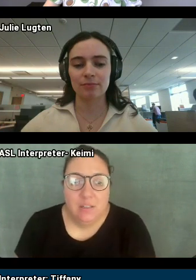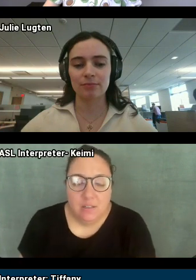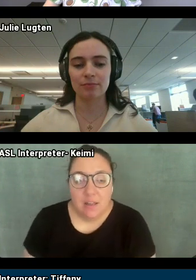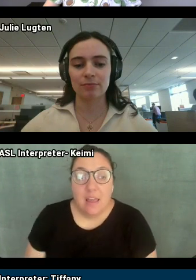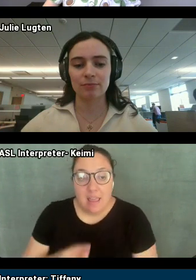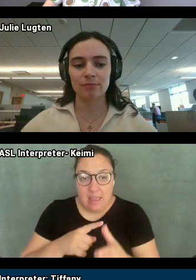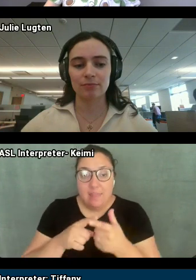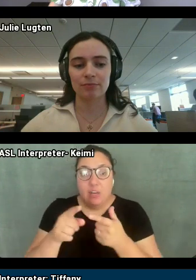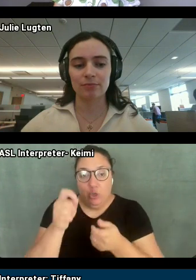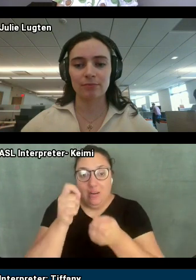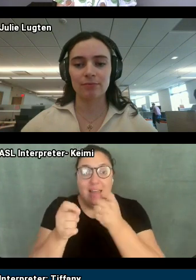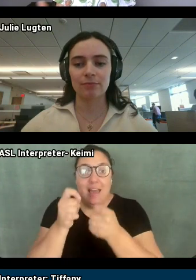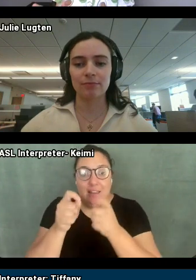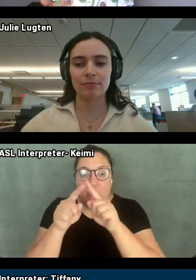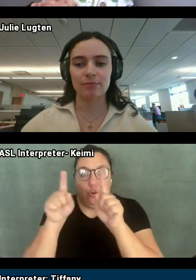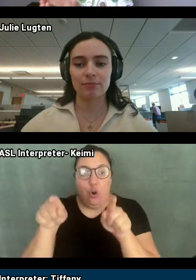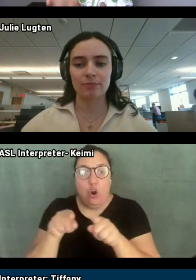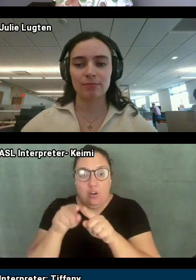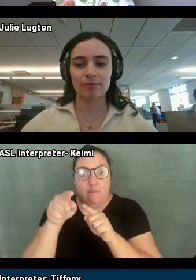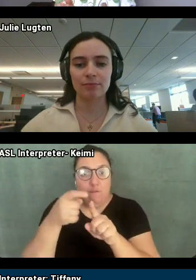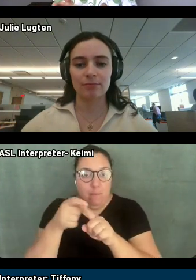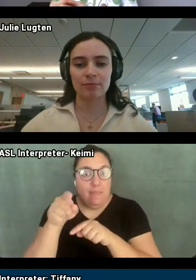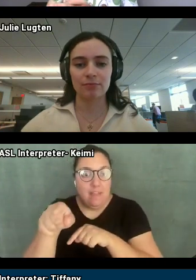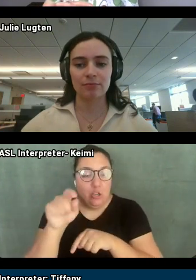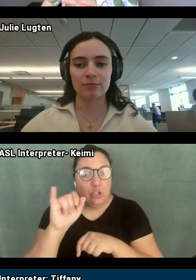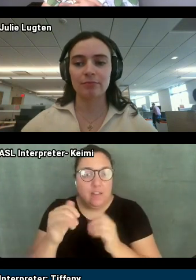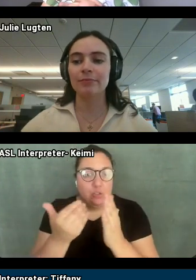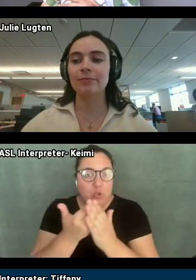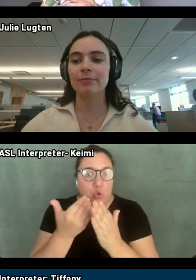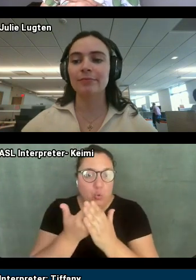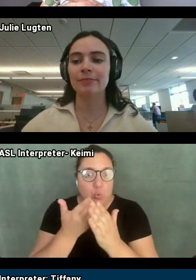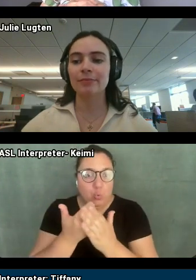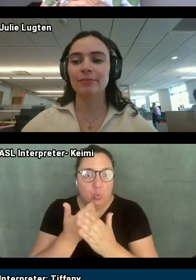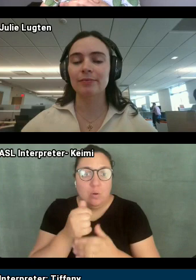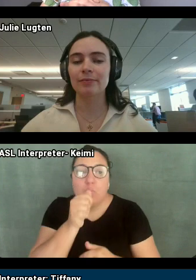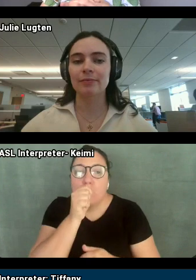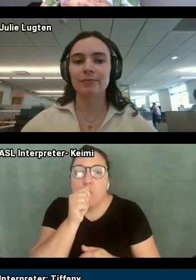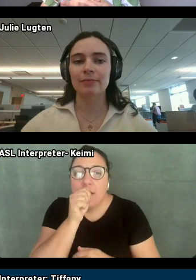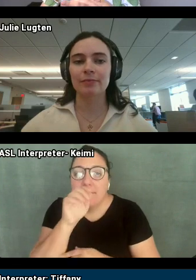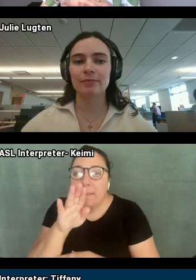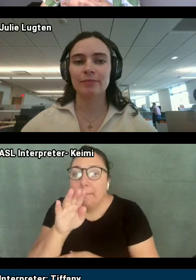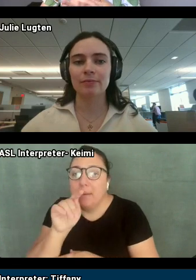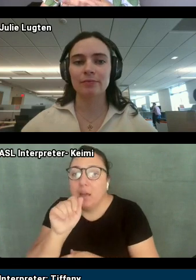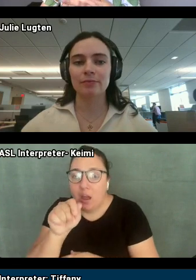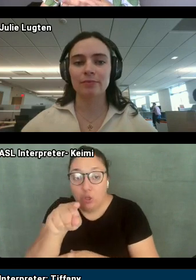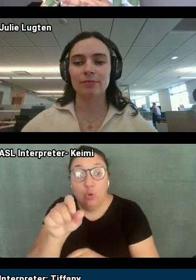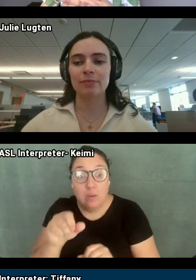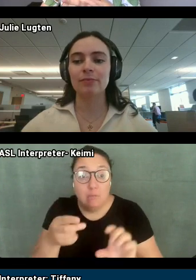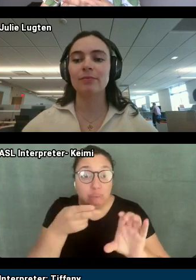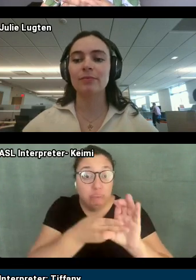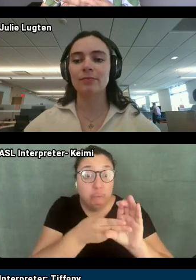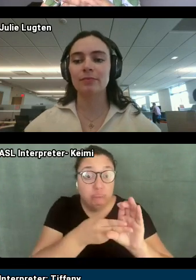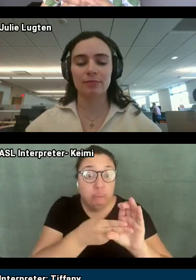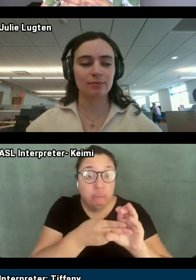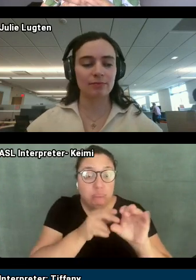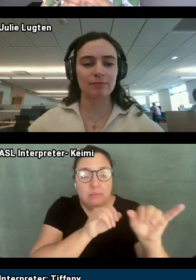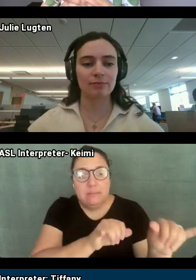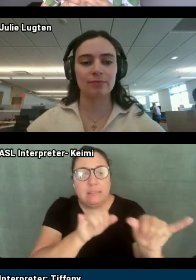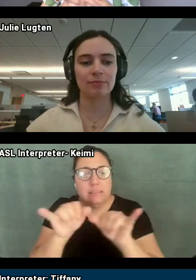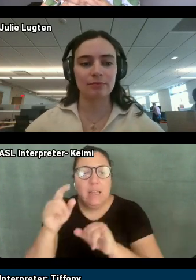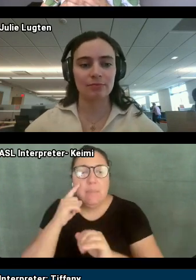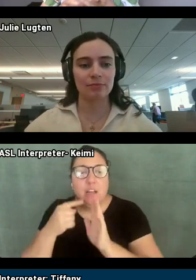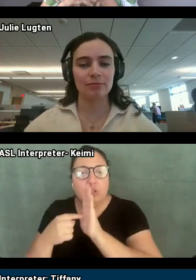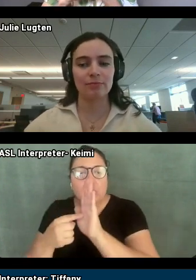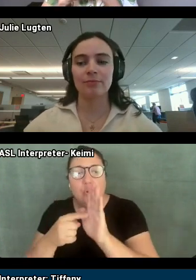card right from here. So this is a new feature that is in private beta. Like I say, you can get into it kind of the same way that I showed you to